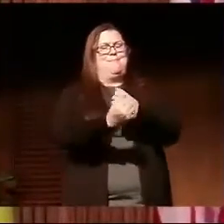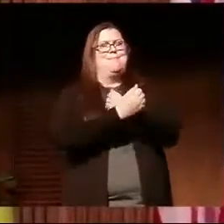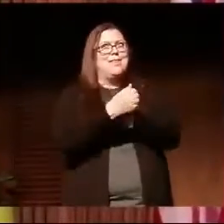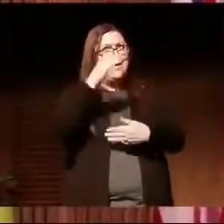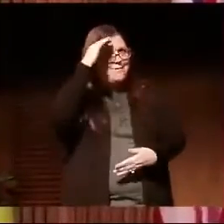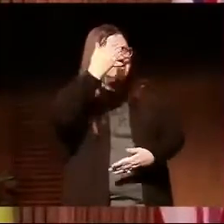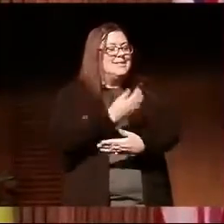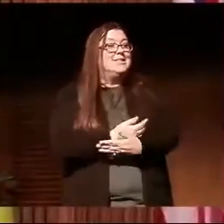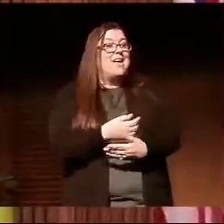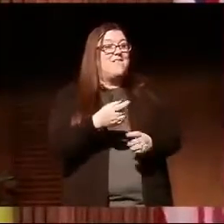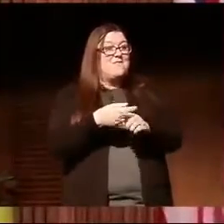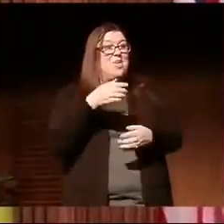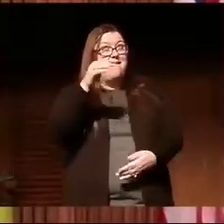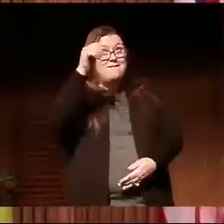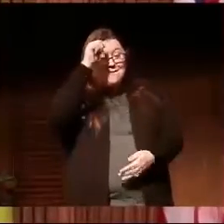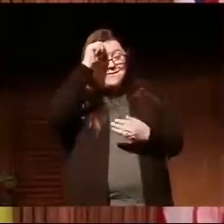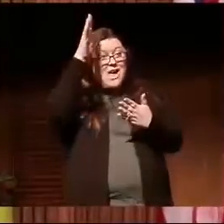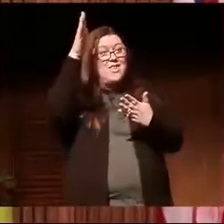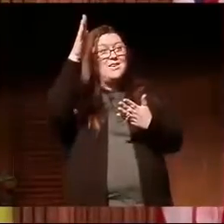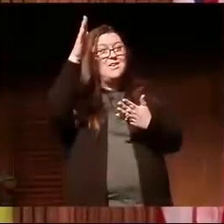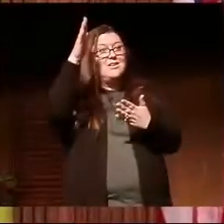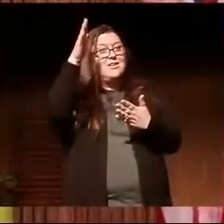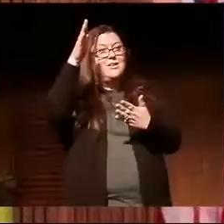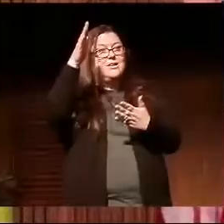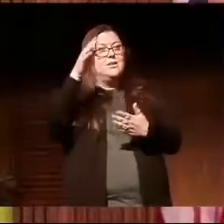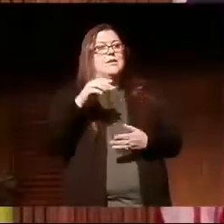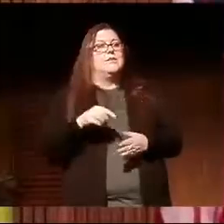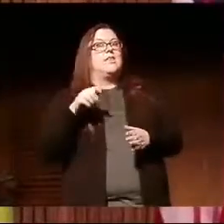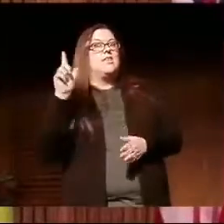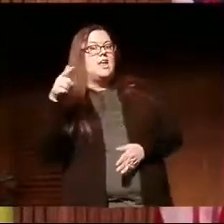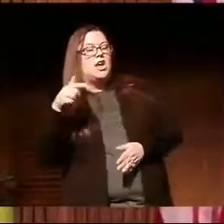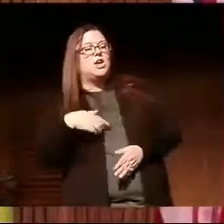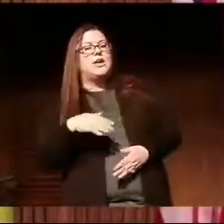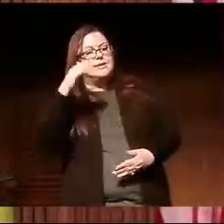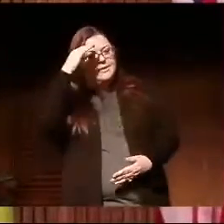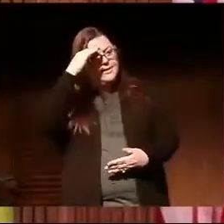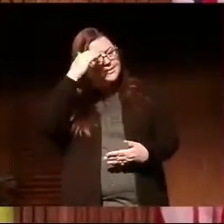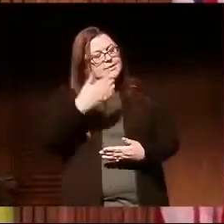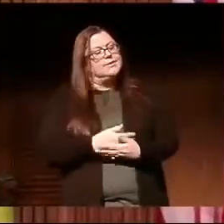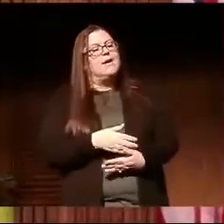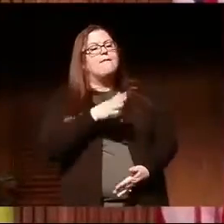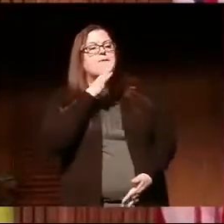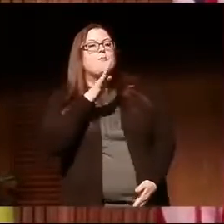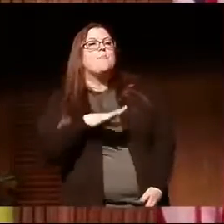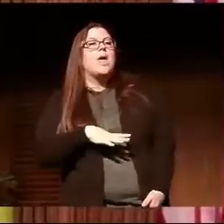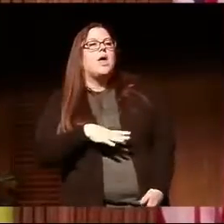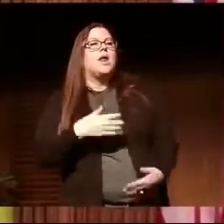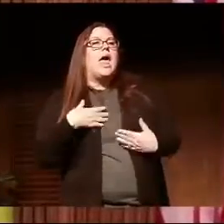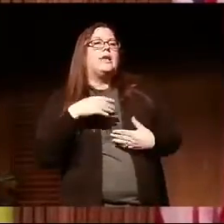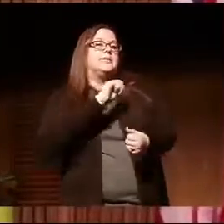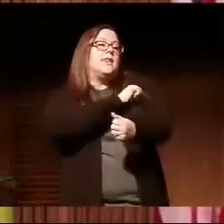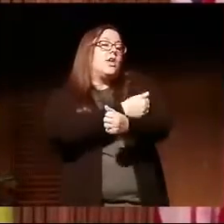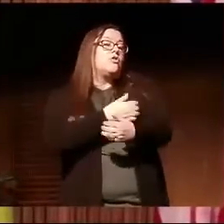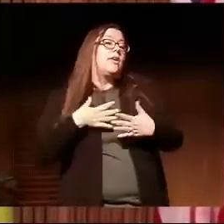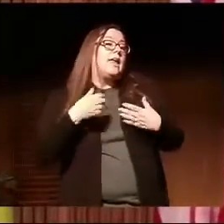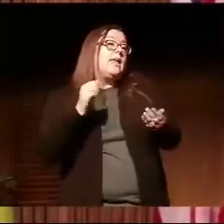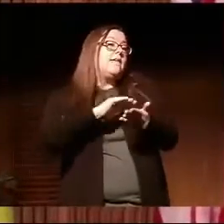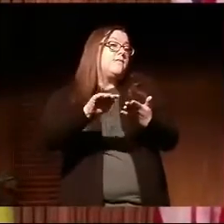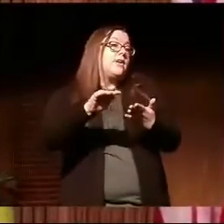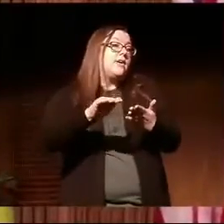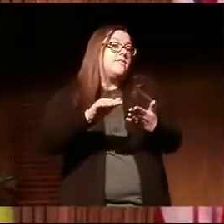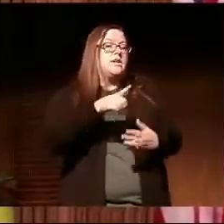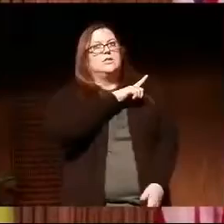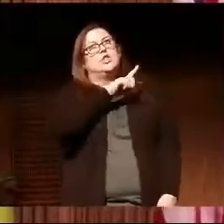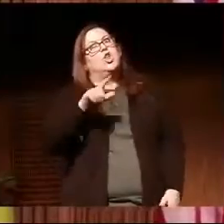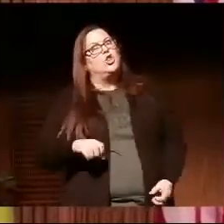You go deeper, and he's the Son of Man who has the authority to heal and forgive. He's the Lord of the Sabbath